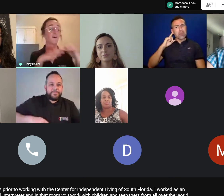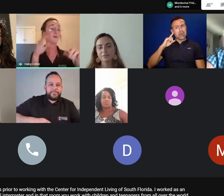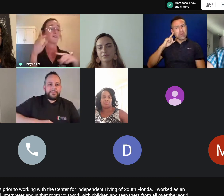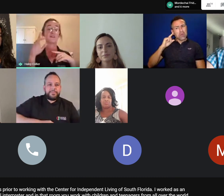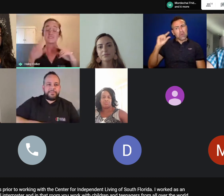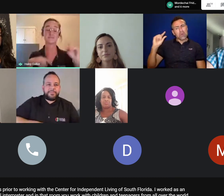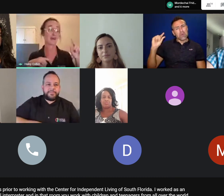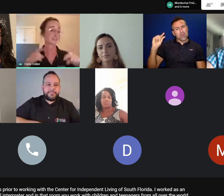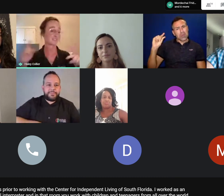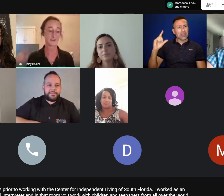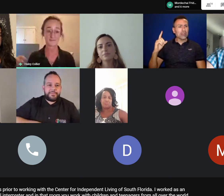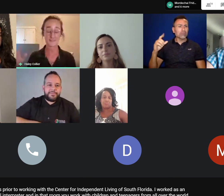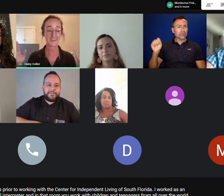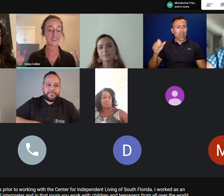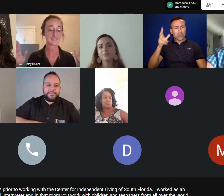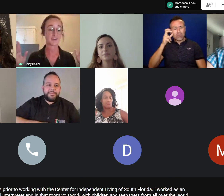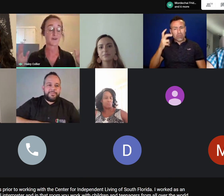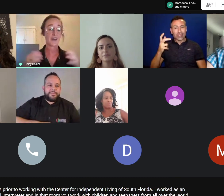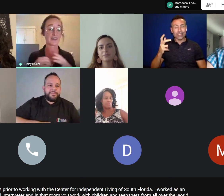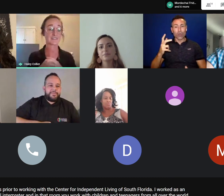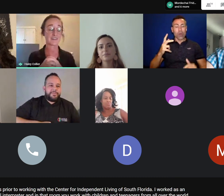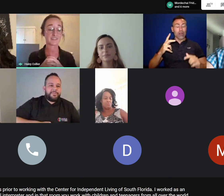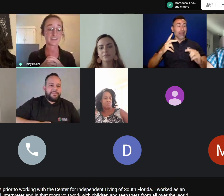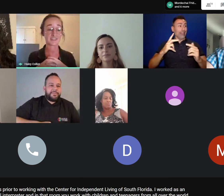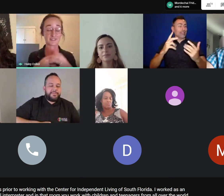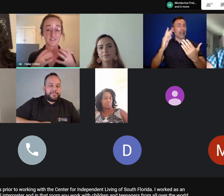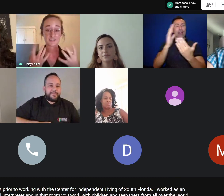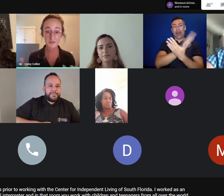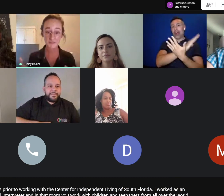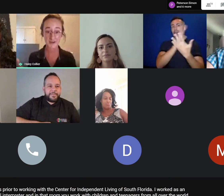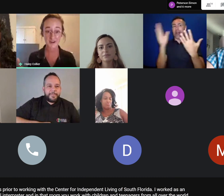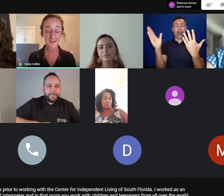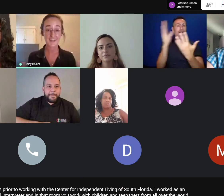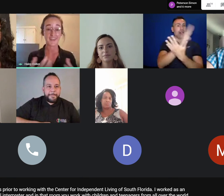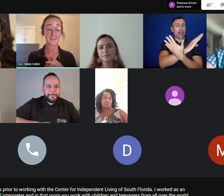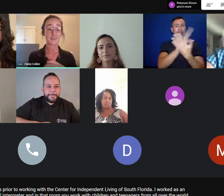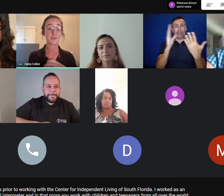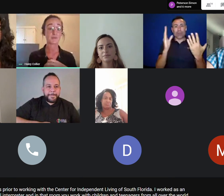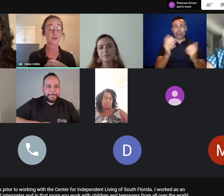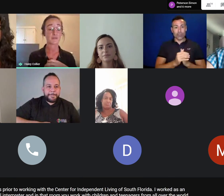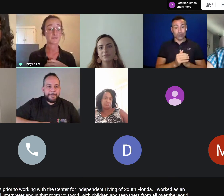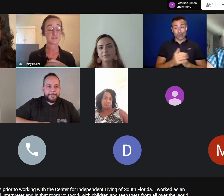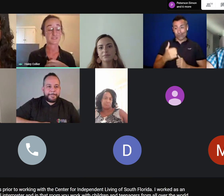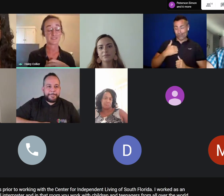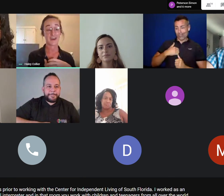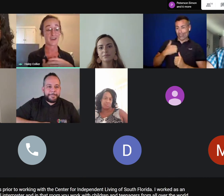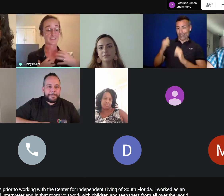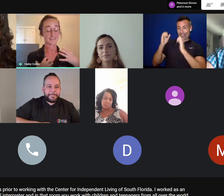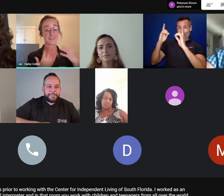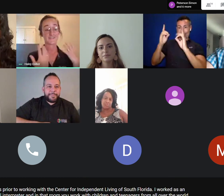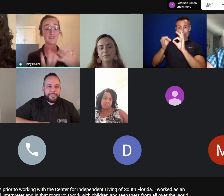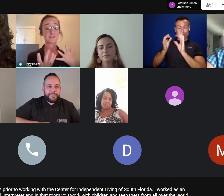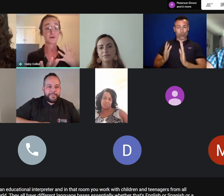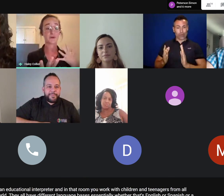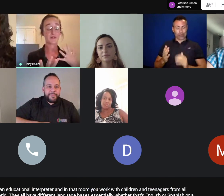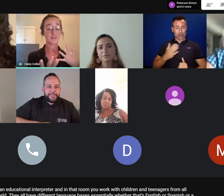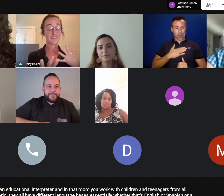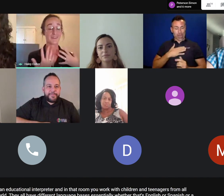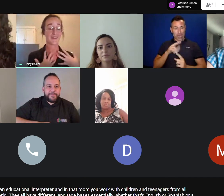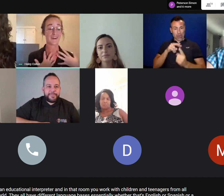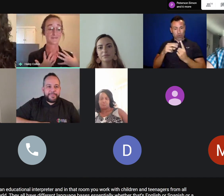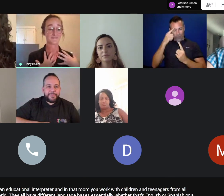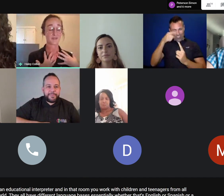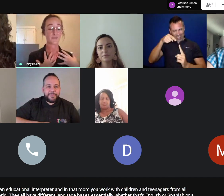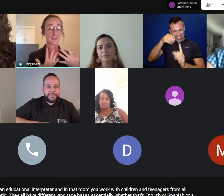It's just the whole spectrum. And so as an educational interpreter, you approach that